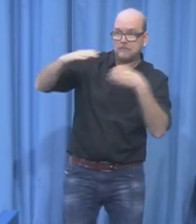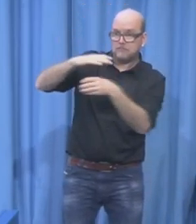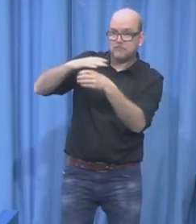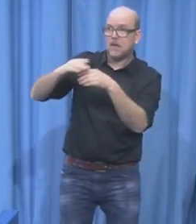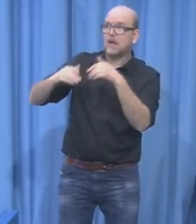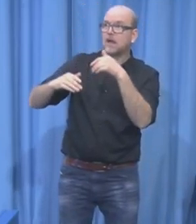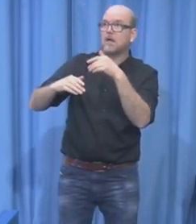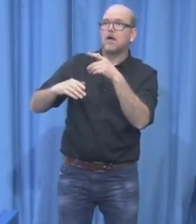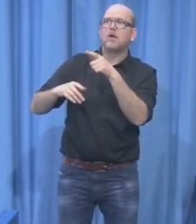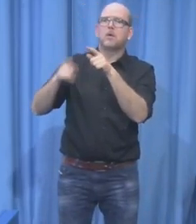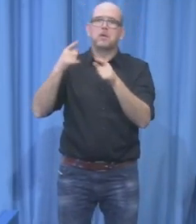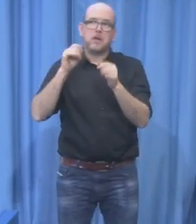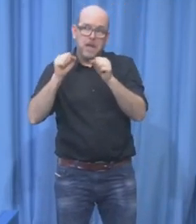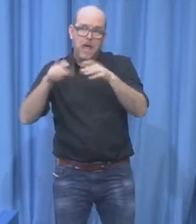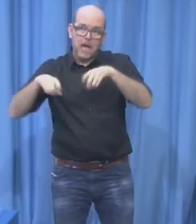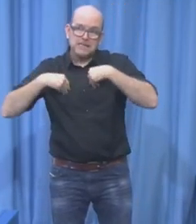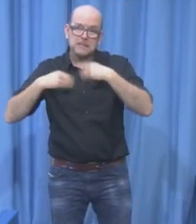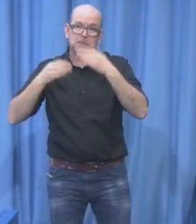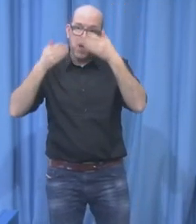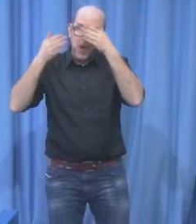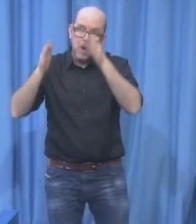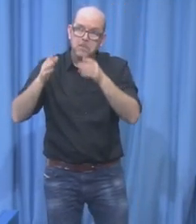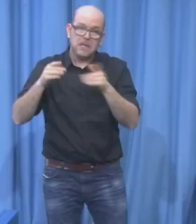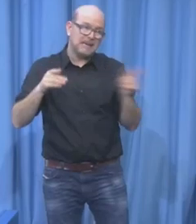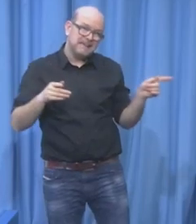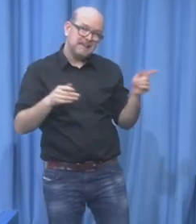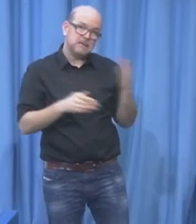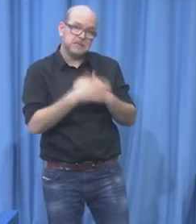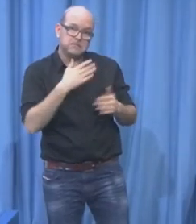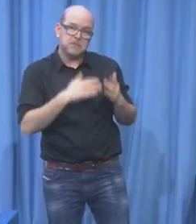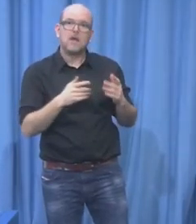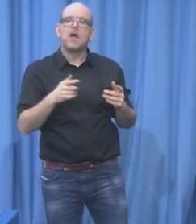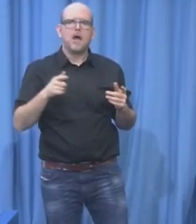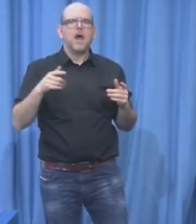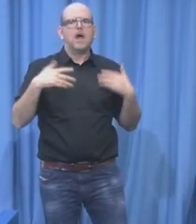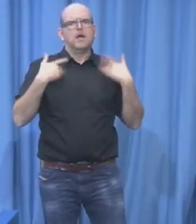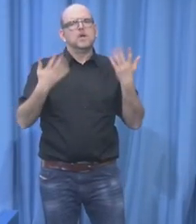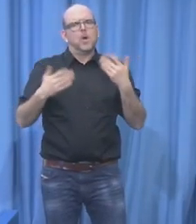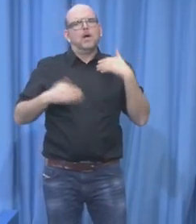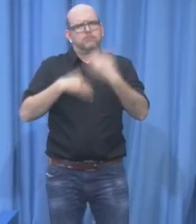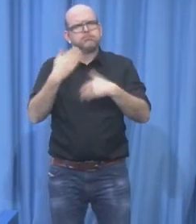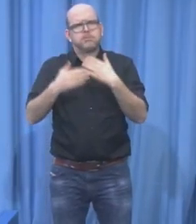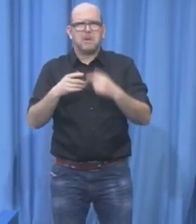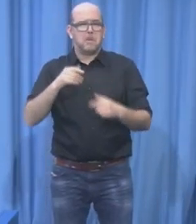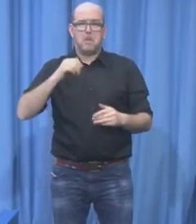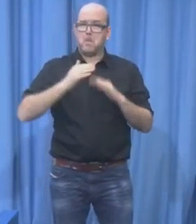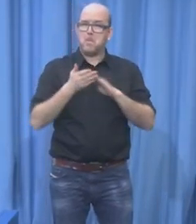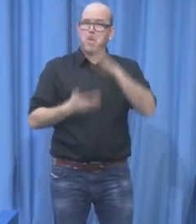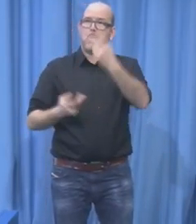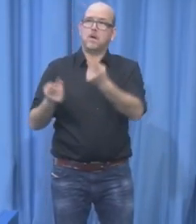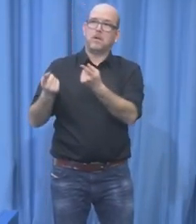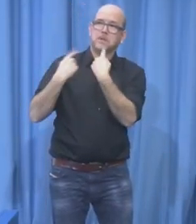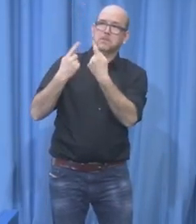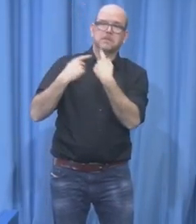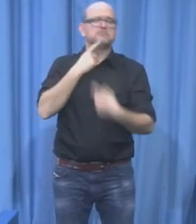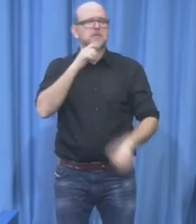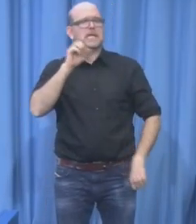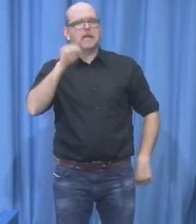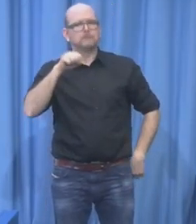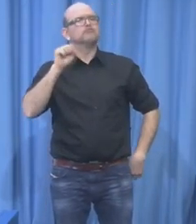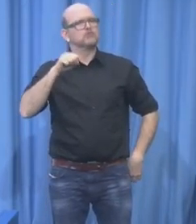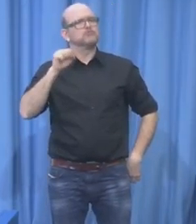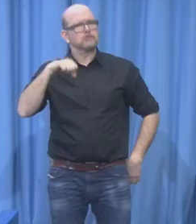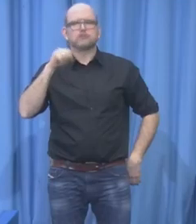not the right thing to do, it's the smart thing to do. And that's why they come back to our program every year, because they have such good experience with